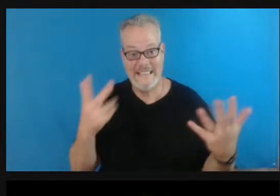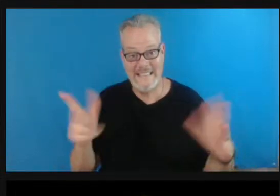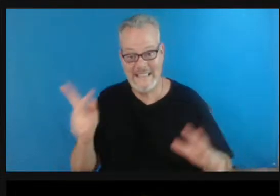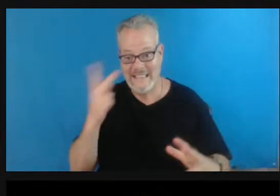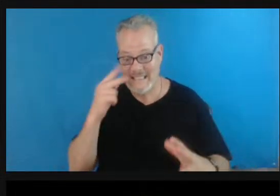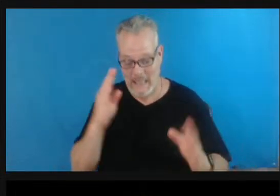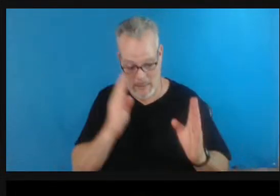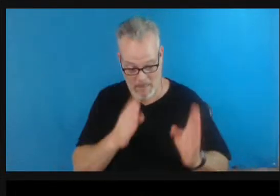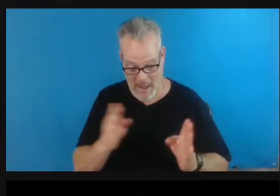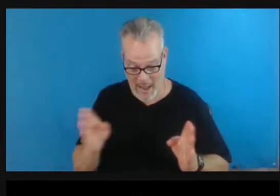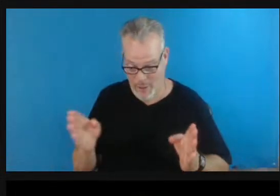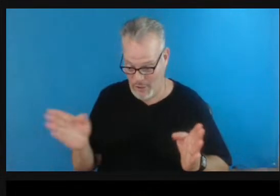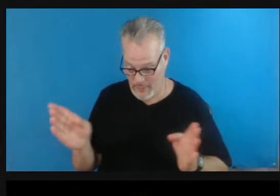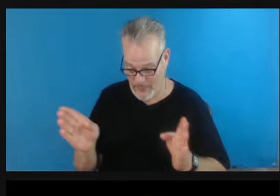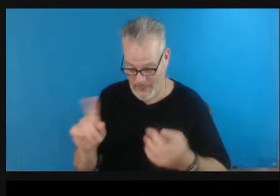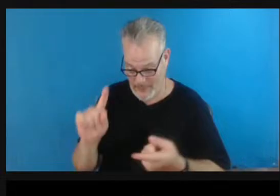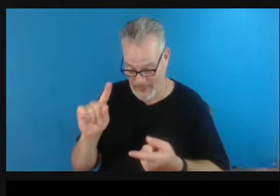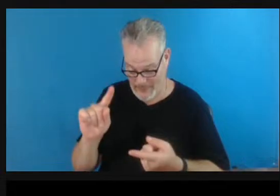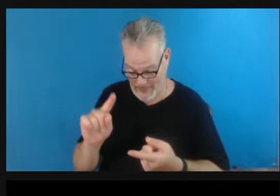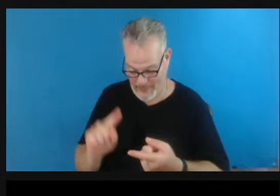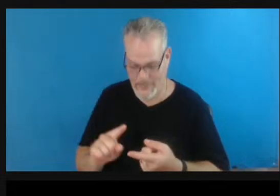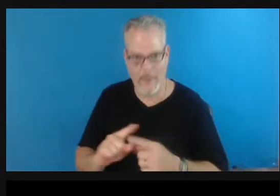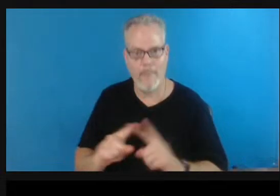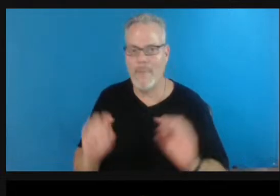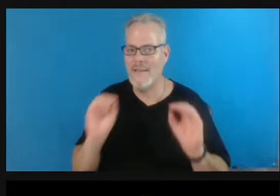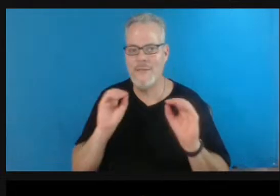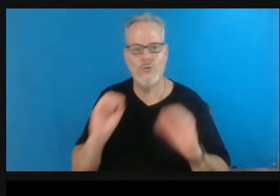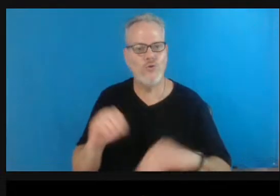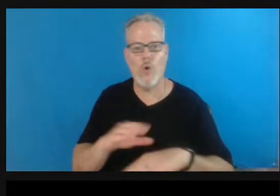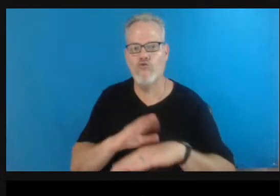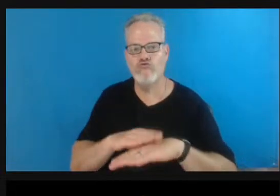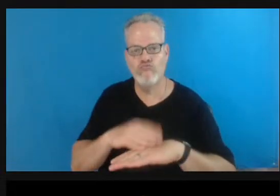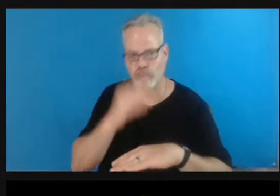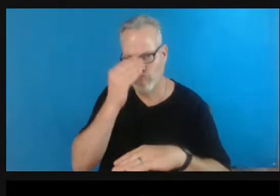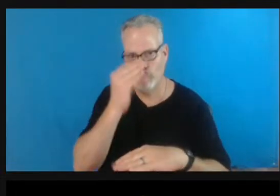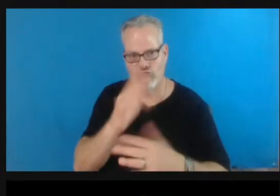was coming to a close, right? But there's no indication of that yet, at least to my eye.